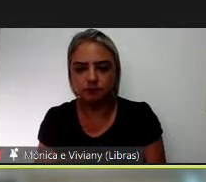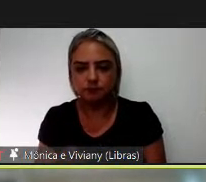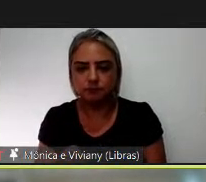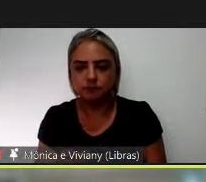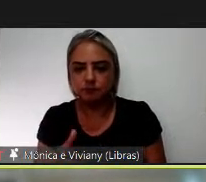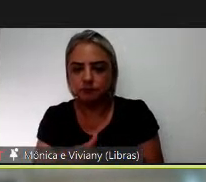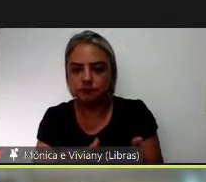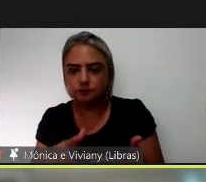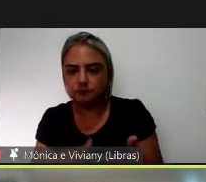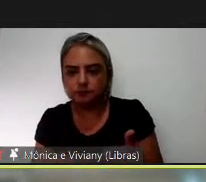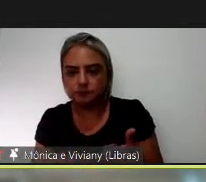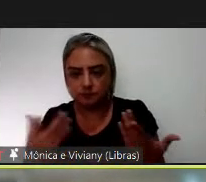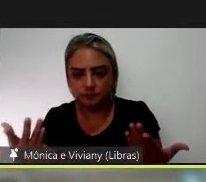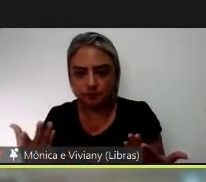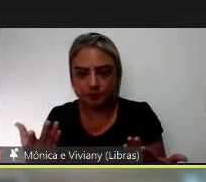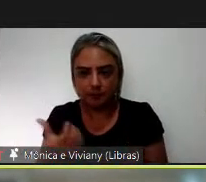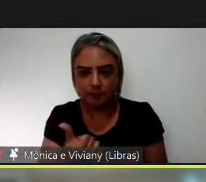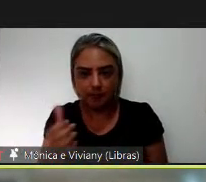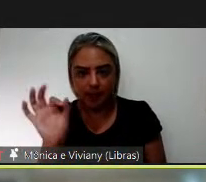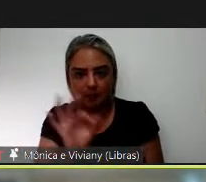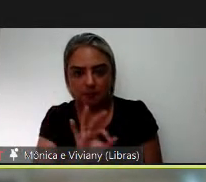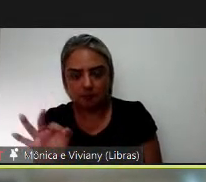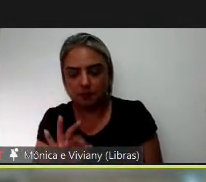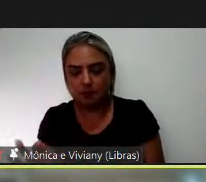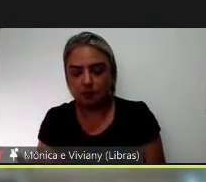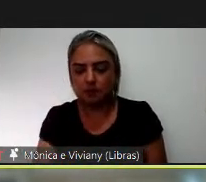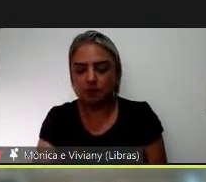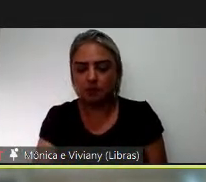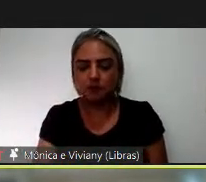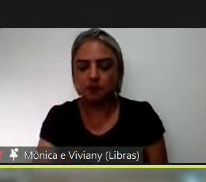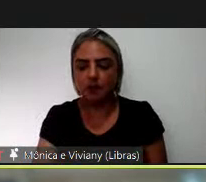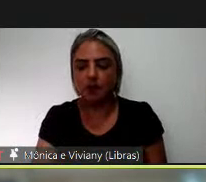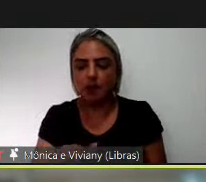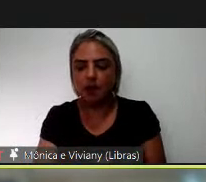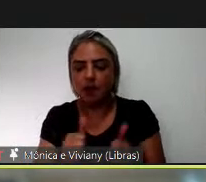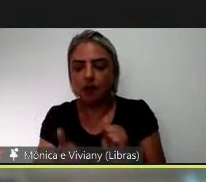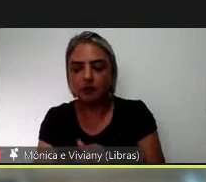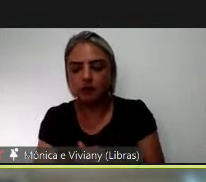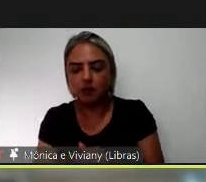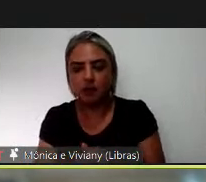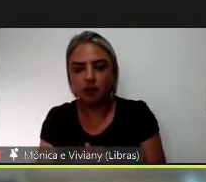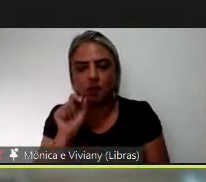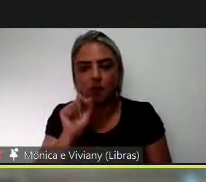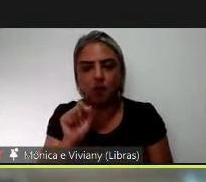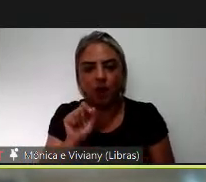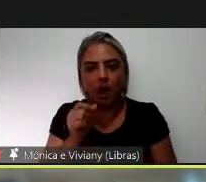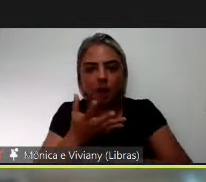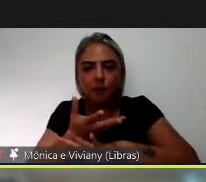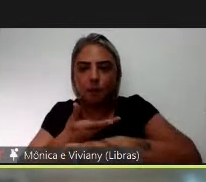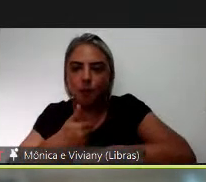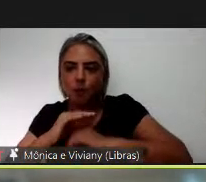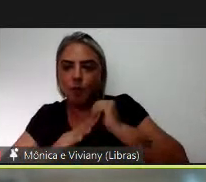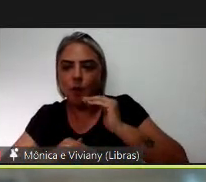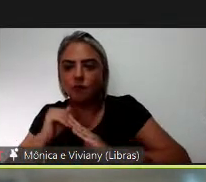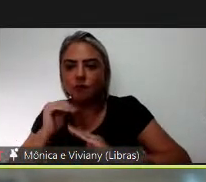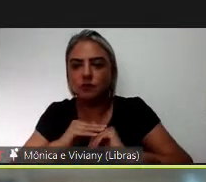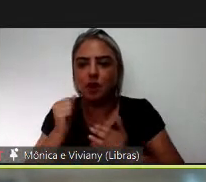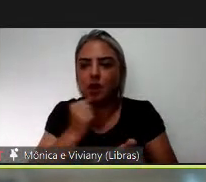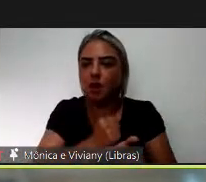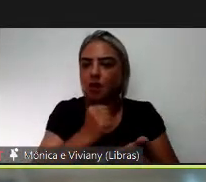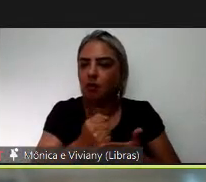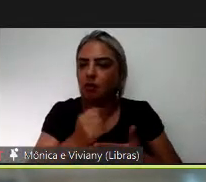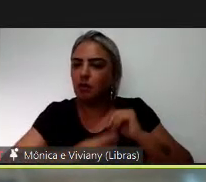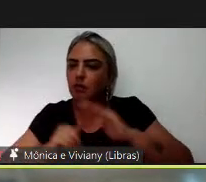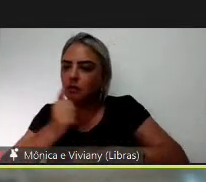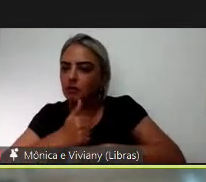coverage. We have 76% of coverage in family healthcare. We have to adequate the